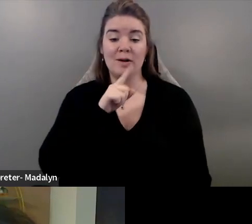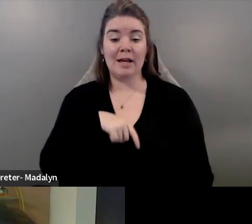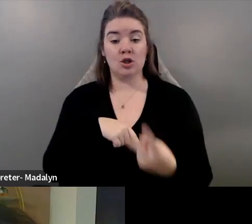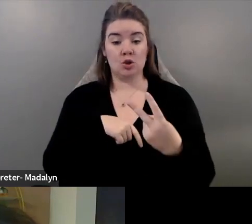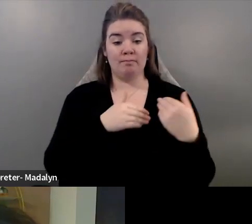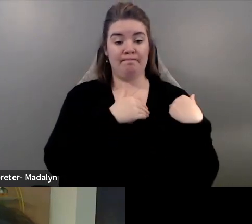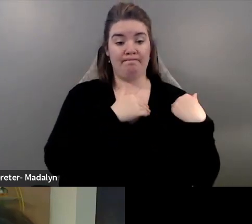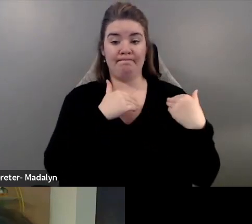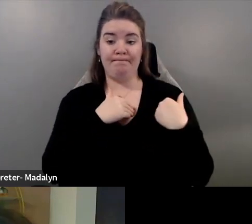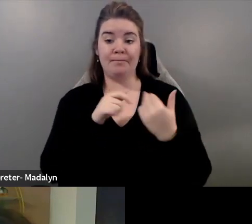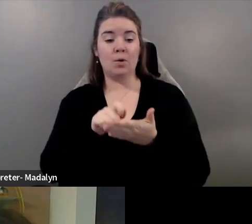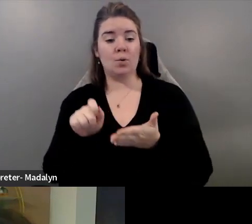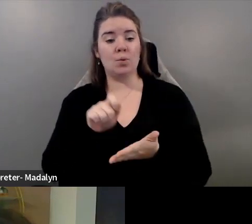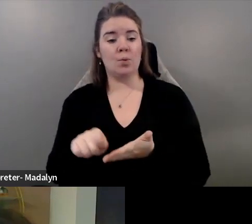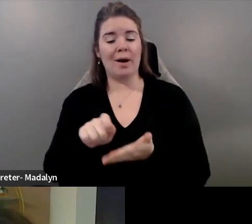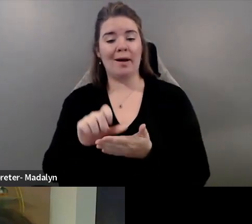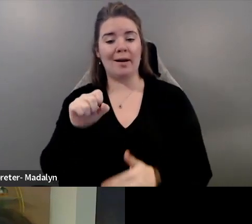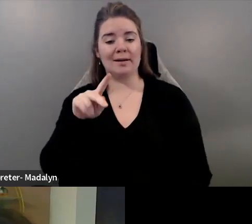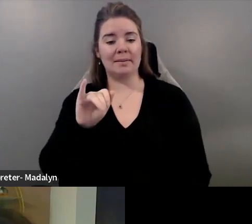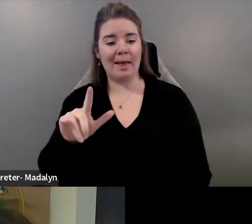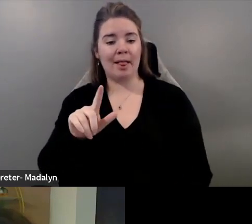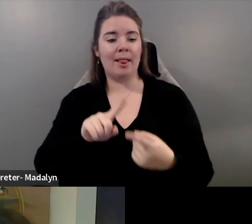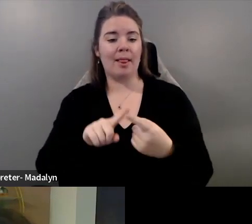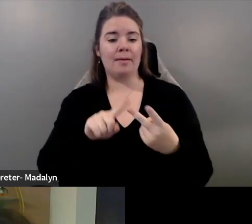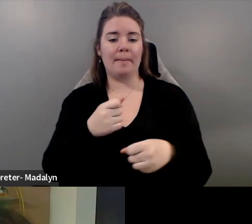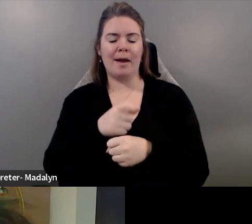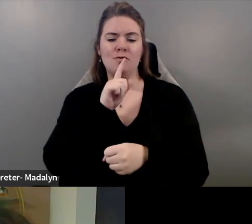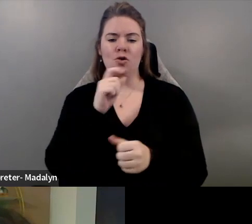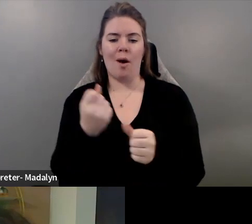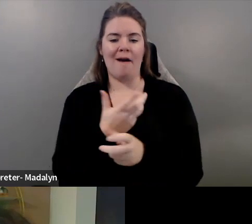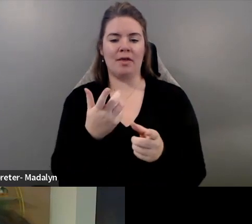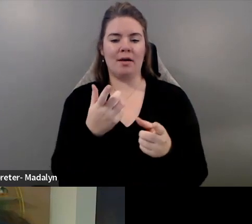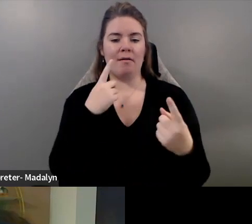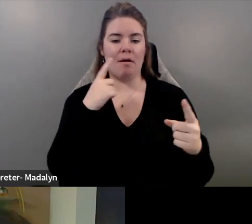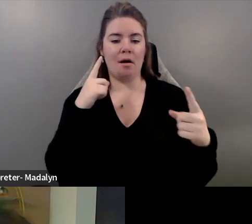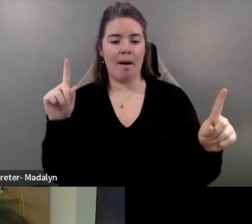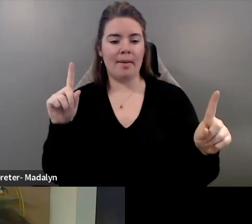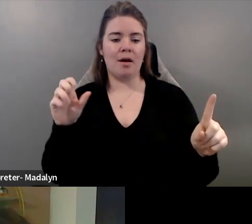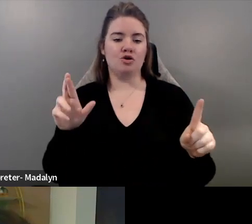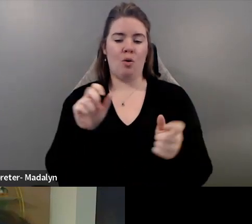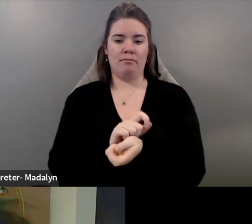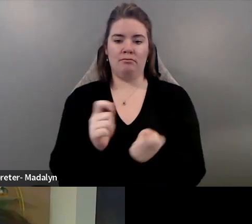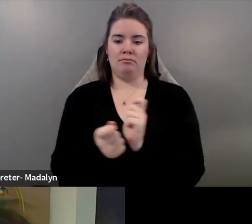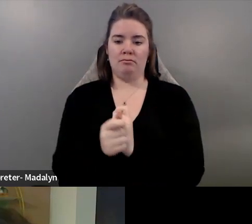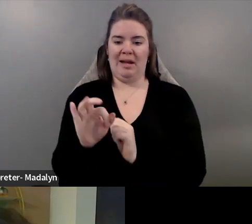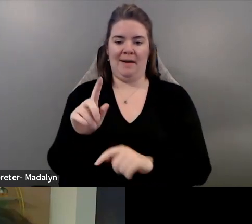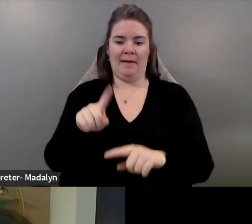SILs and making sure everything in the spill gets accomplished, or making changes when they can't be. This is super important stuff.